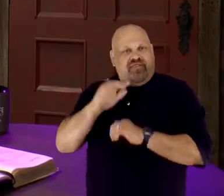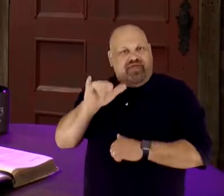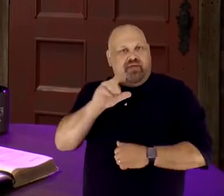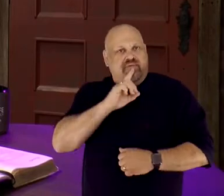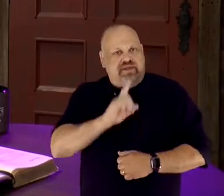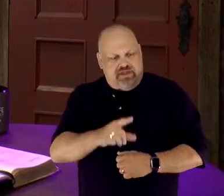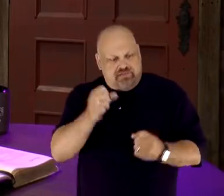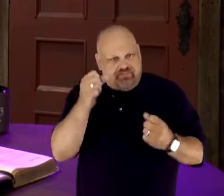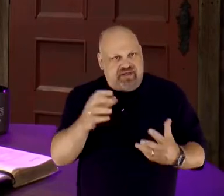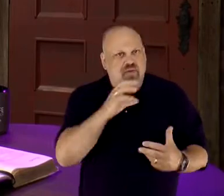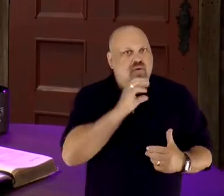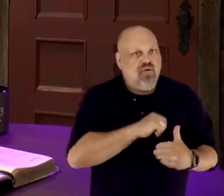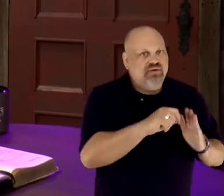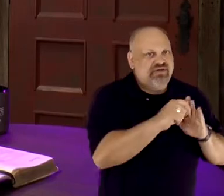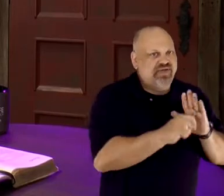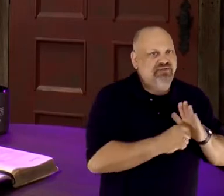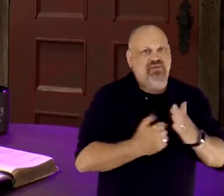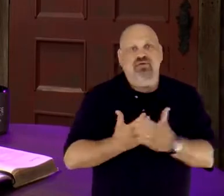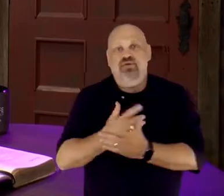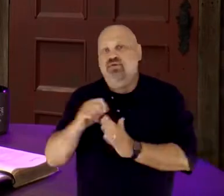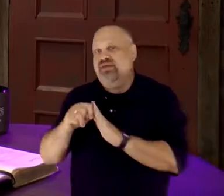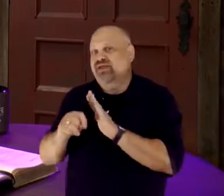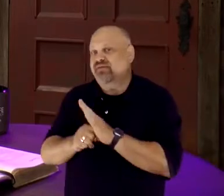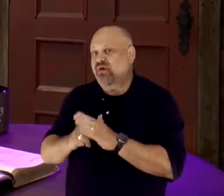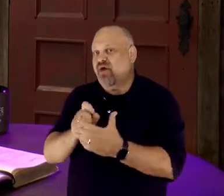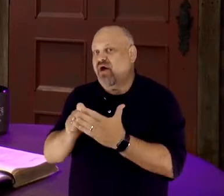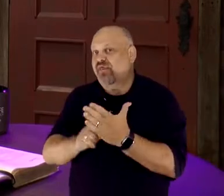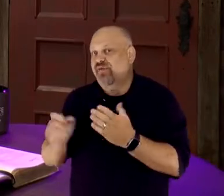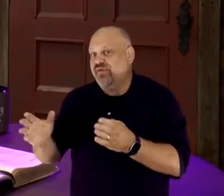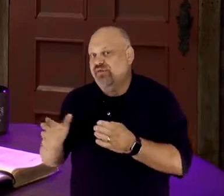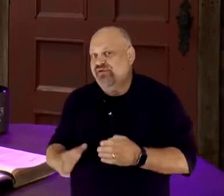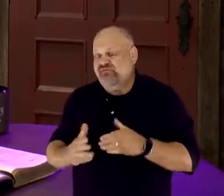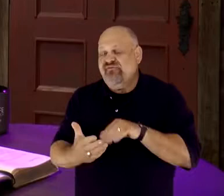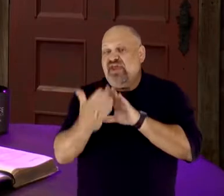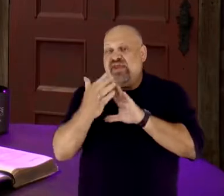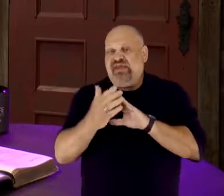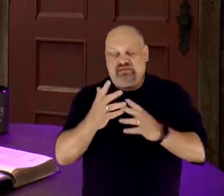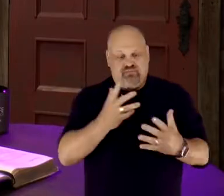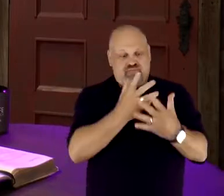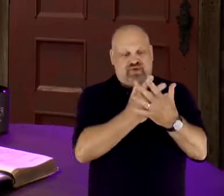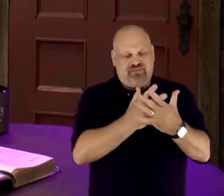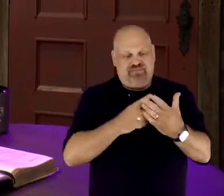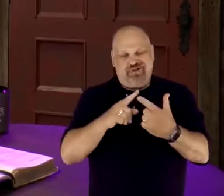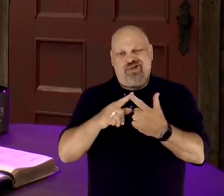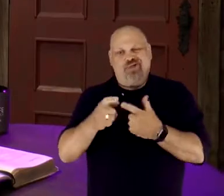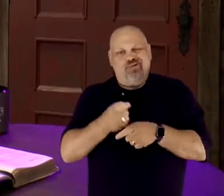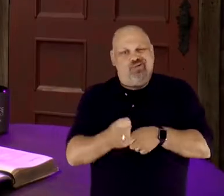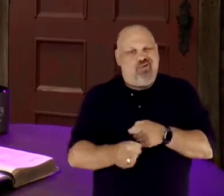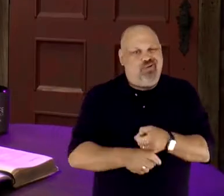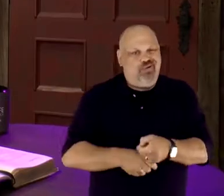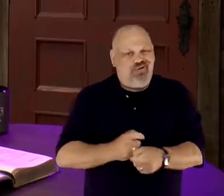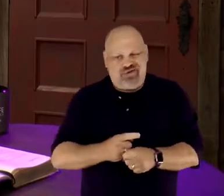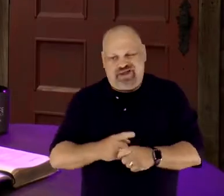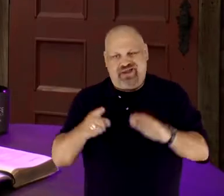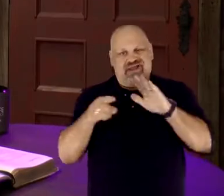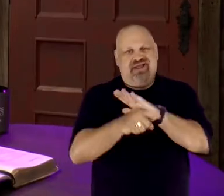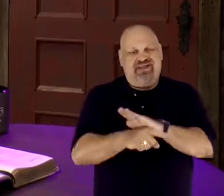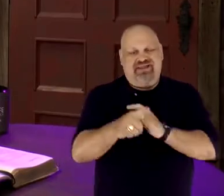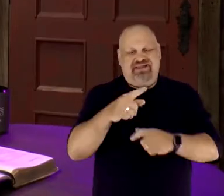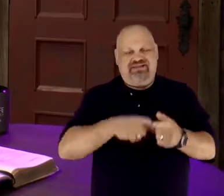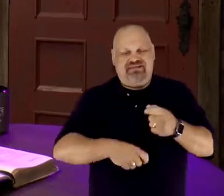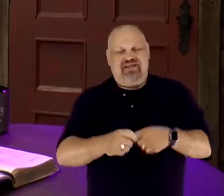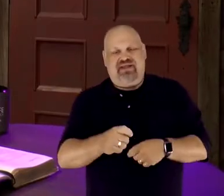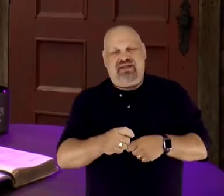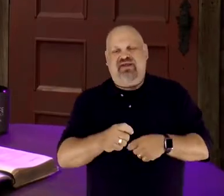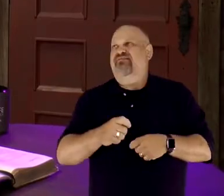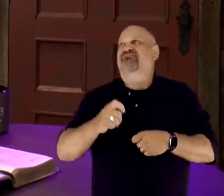New Testament authors faced imprisonment, torture, and execution rather than recant the truth of God's